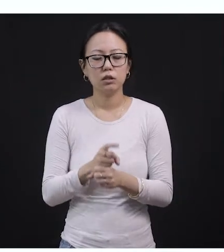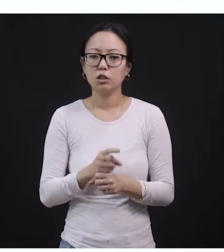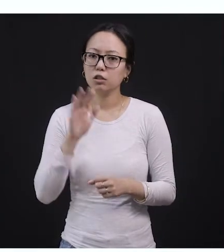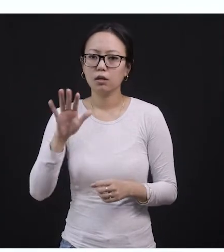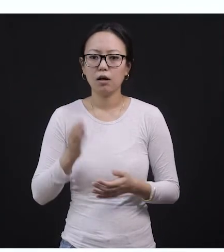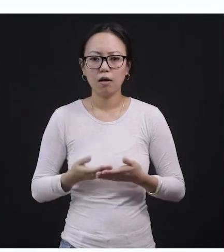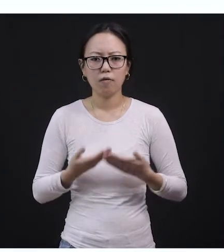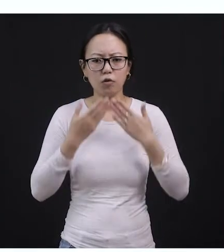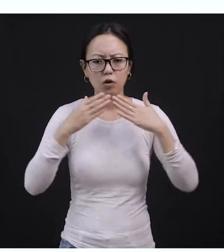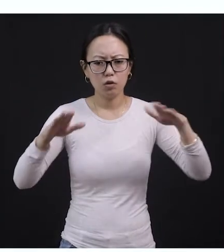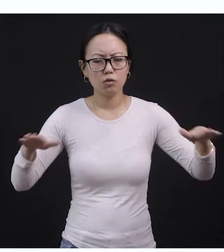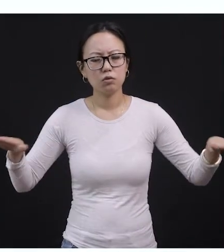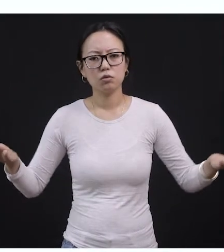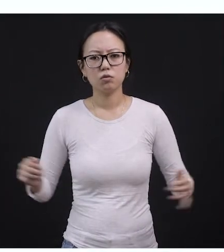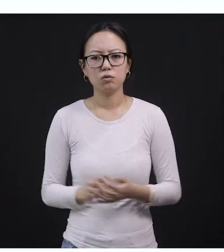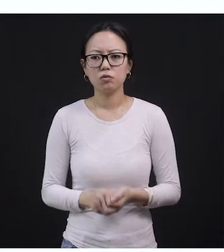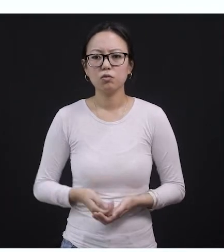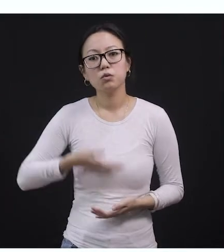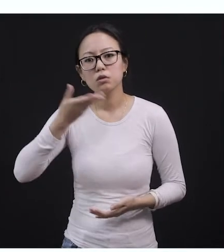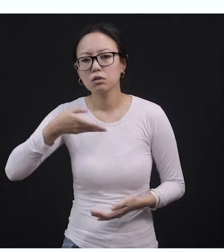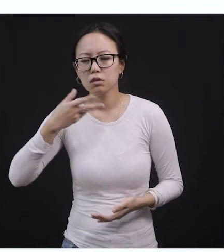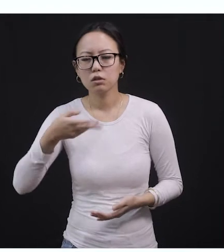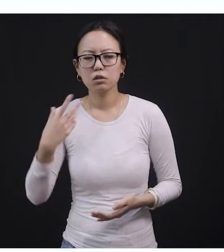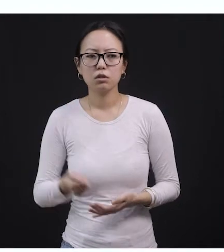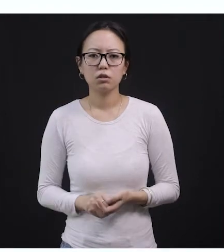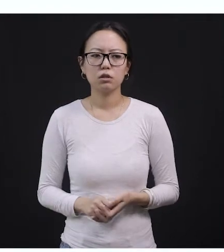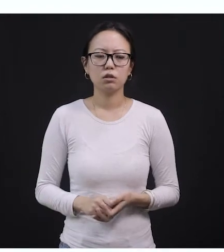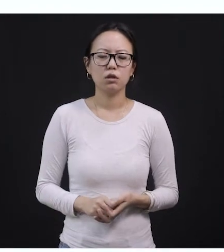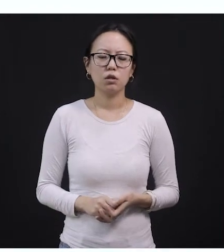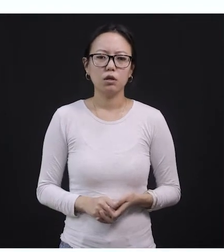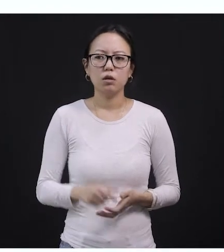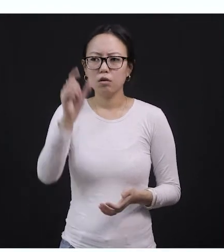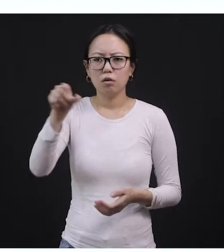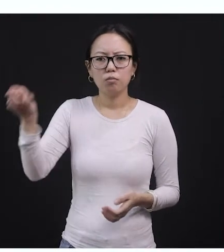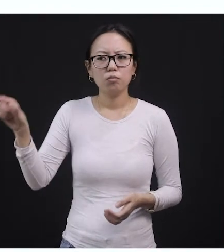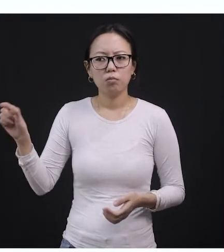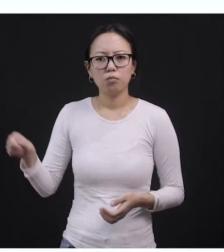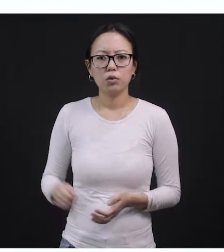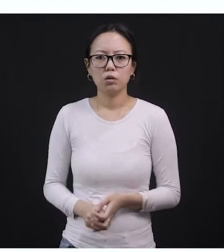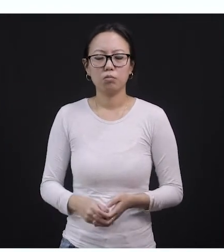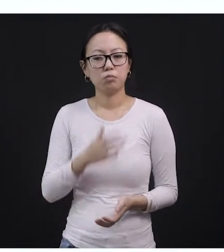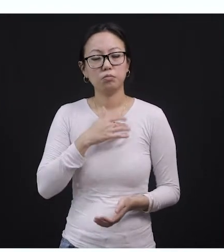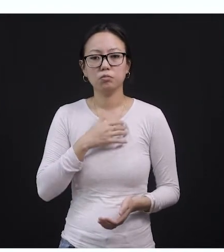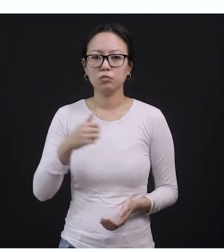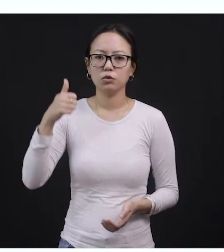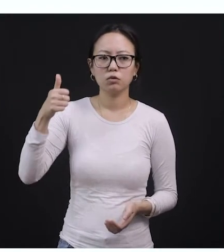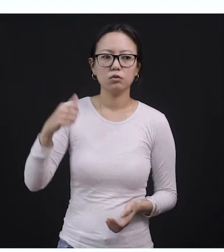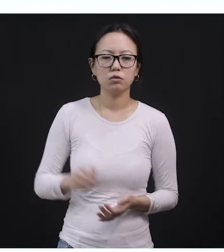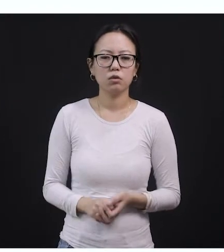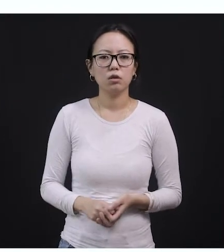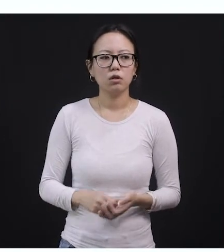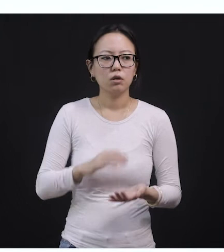wear very simple clothes, and they were very hospitable. Also Harshavardhana, as a king, he used to visit